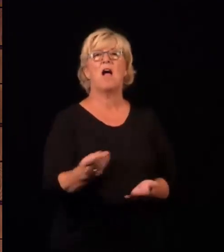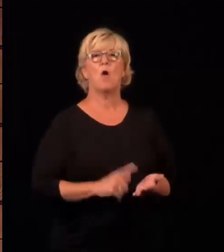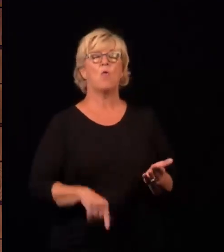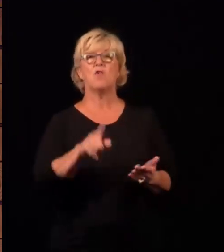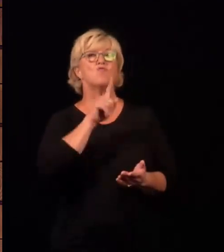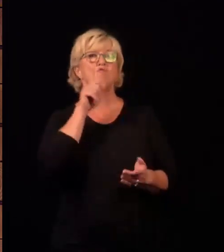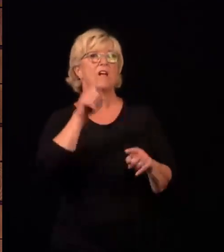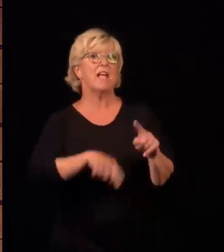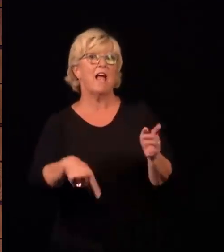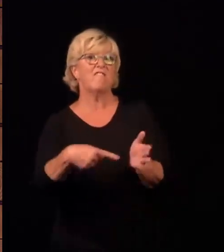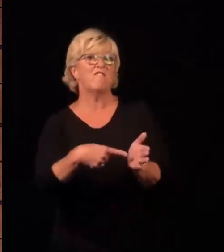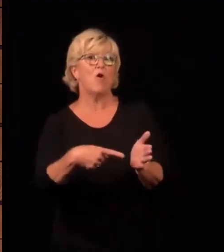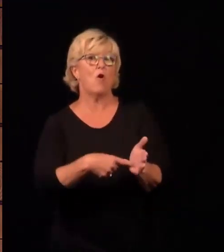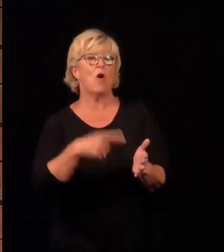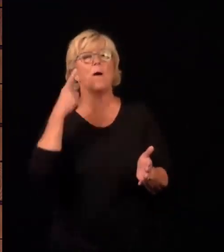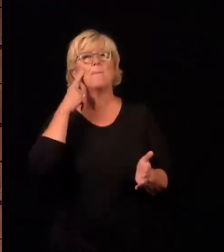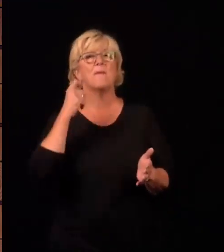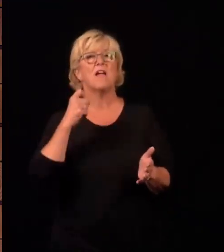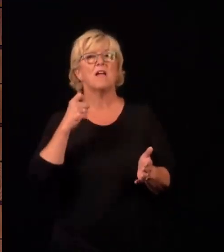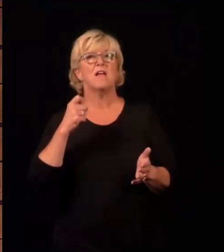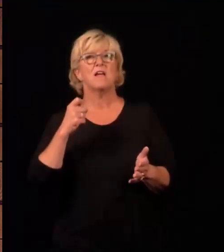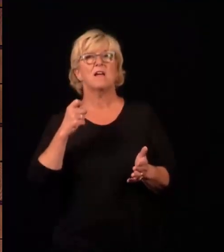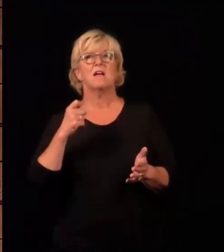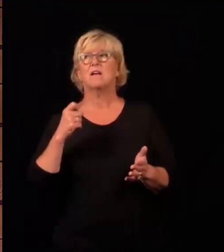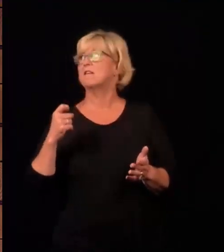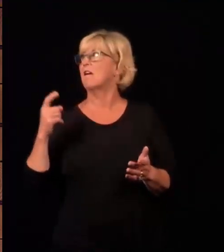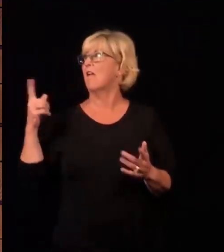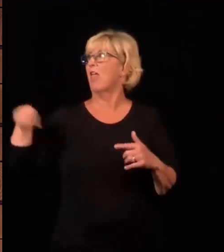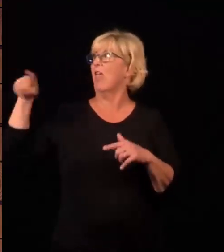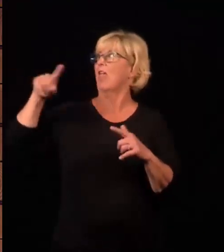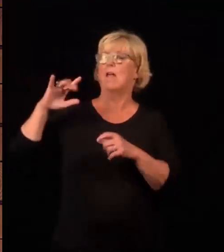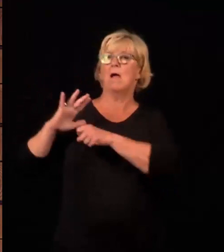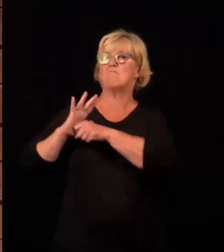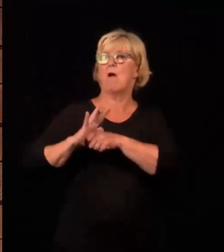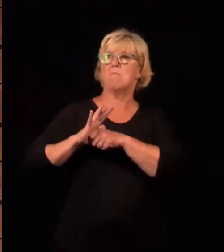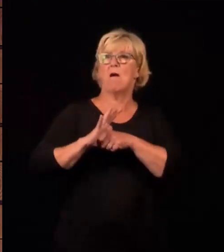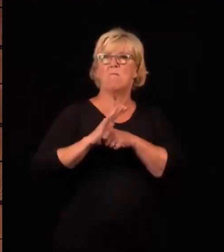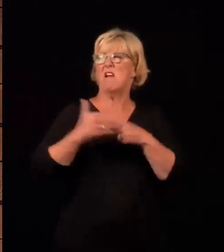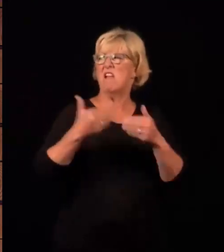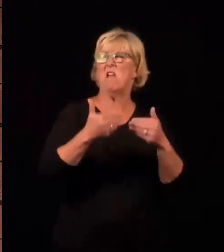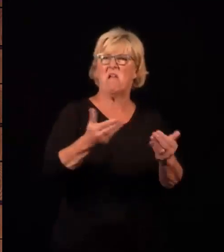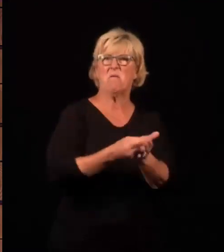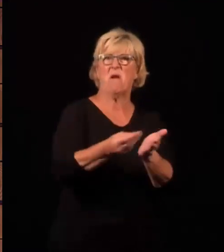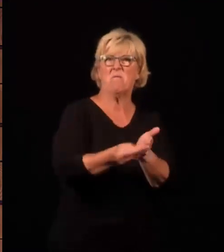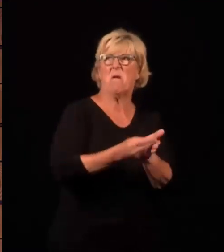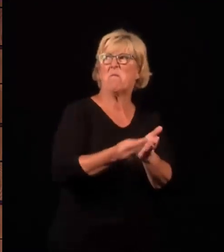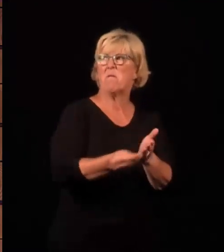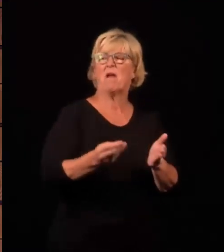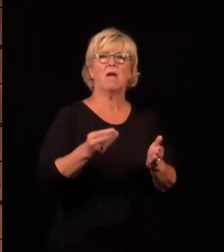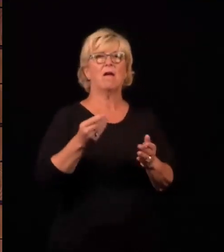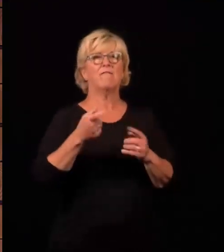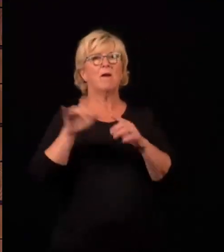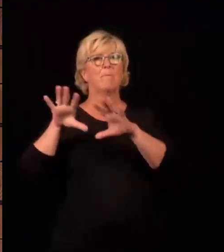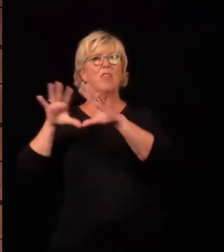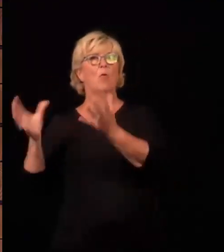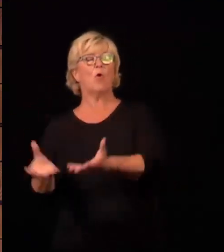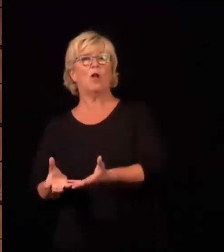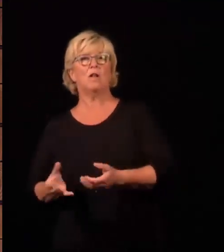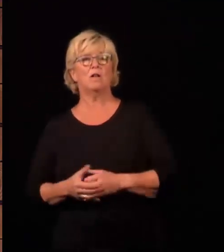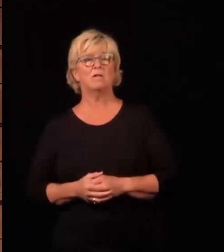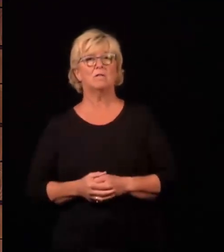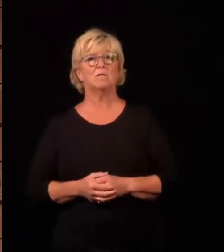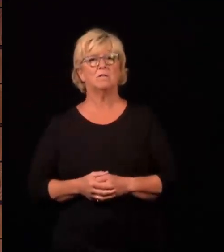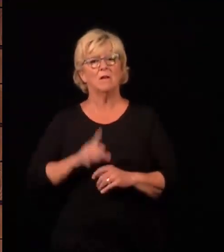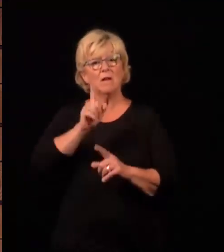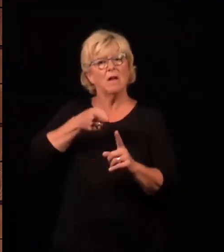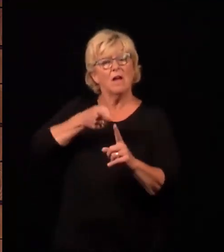can't afford because you're being pushed along by the culture's priorities, motivated by the world. Let me boil